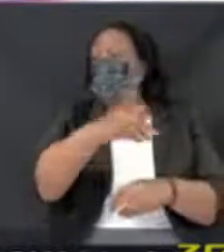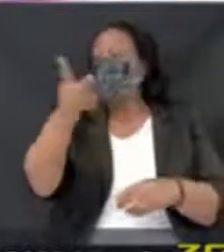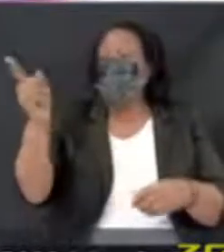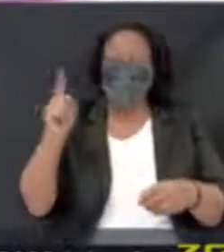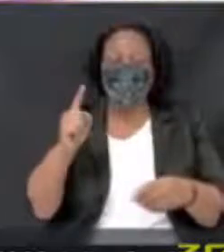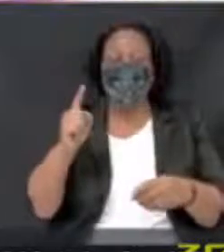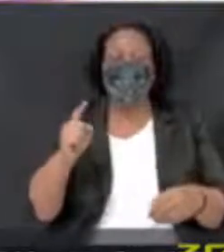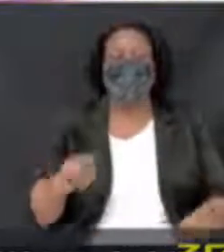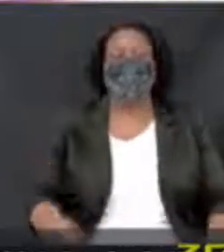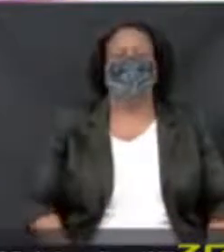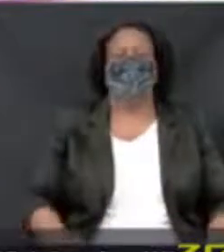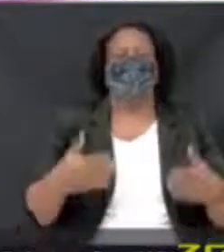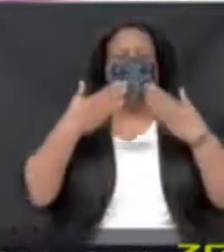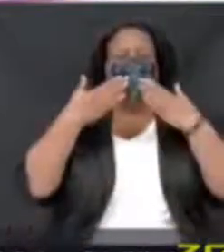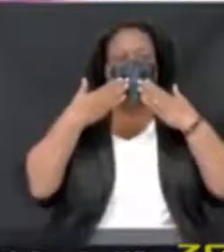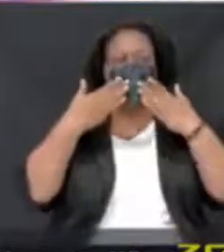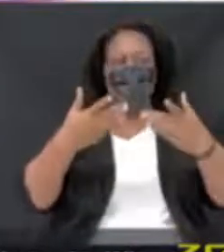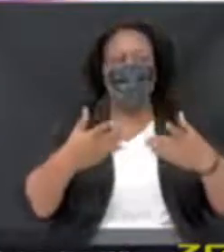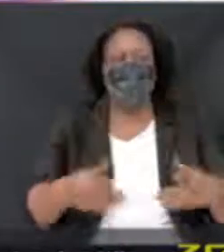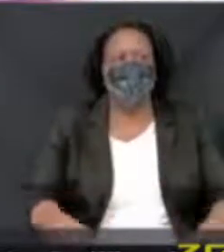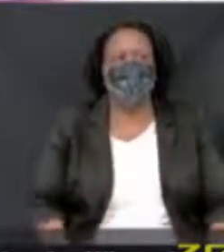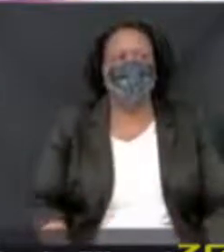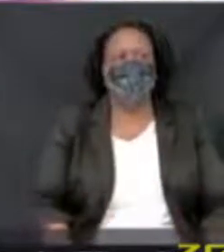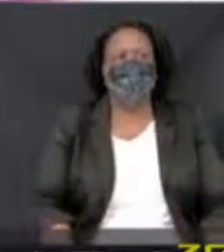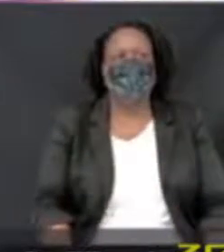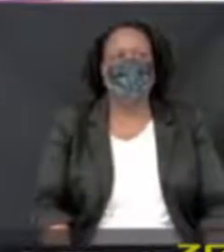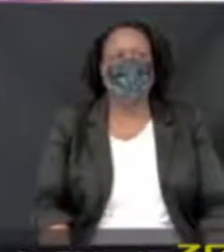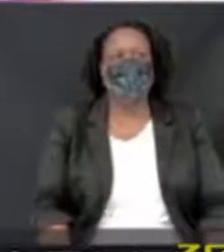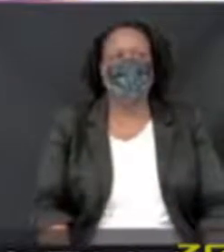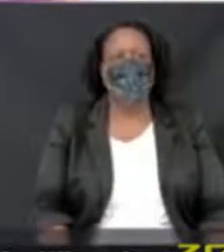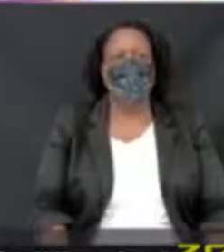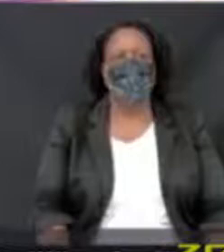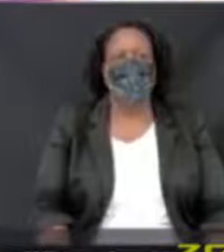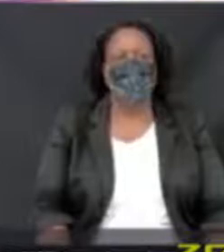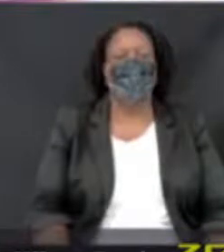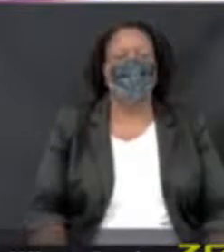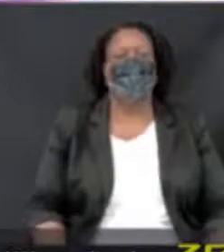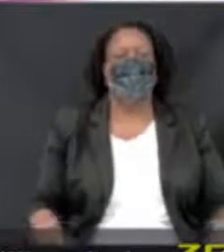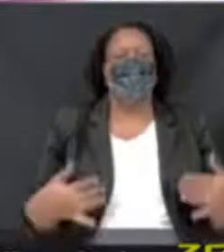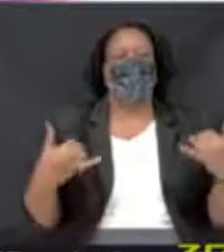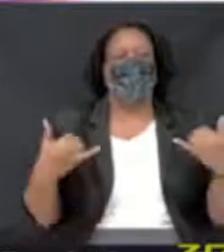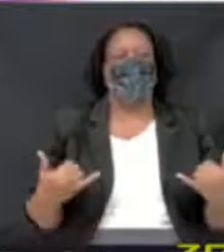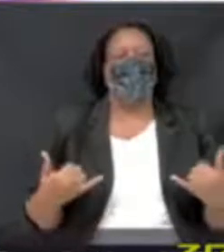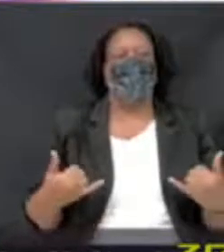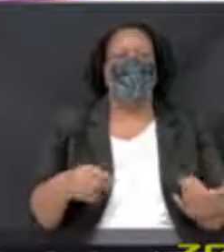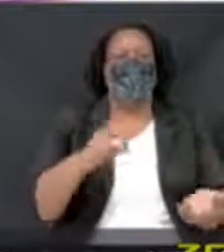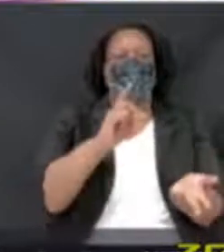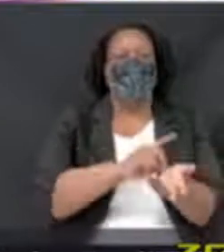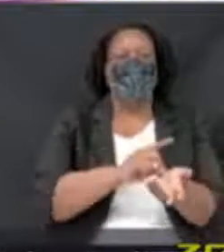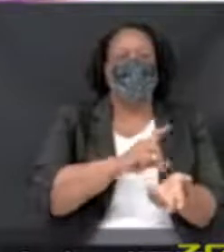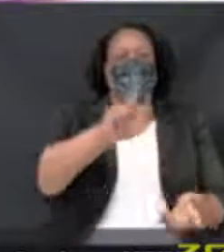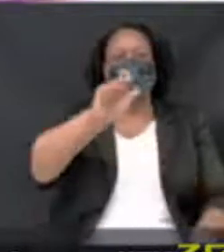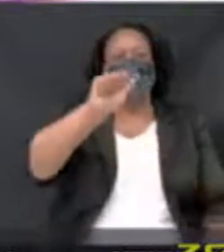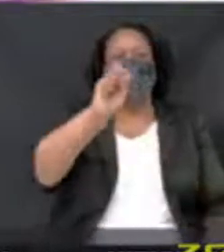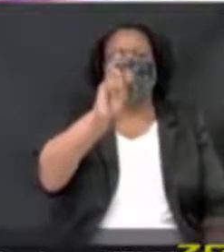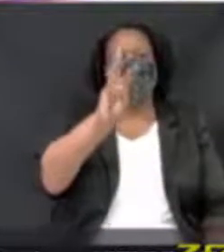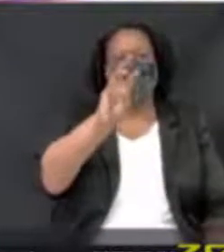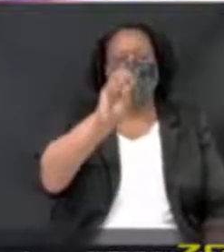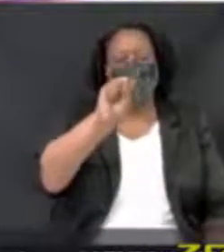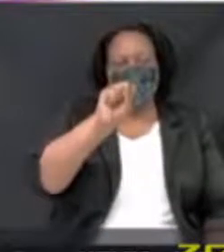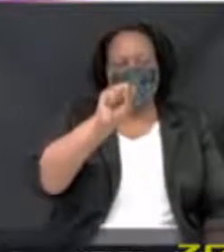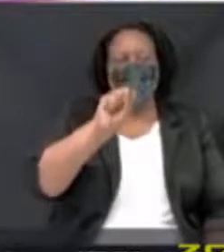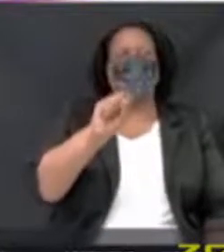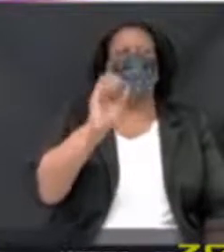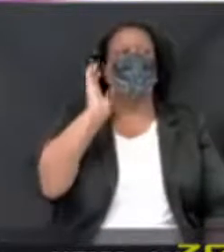Thank you, Superintendent Henry. We now invite our Chief Medical Officer, Dr. Hazel Laws, to present us